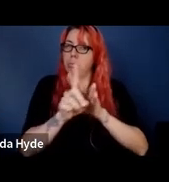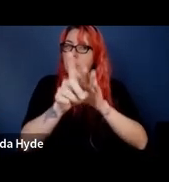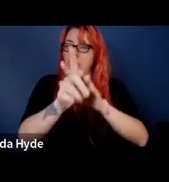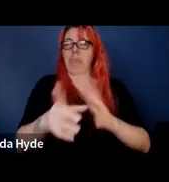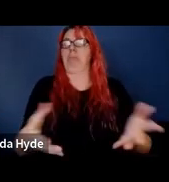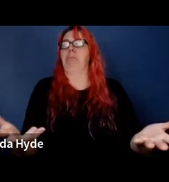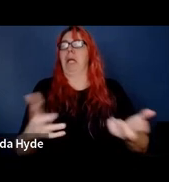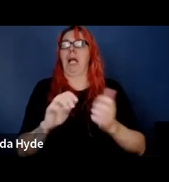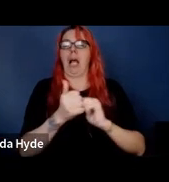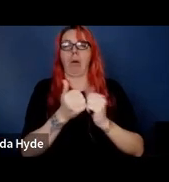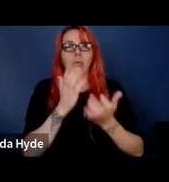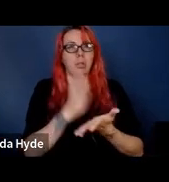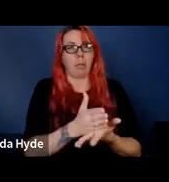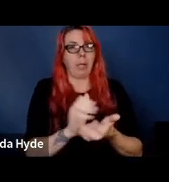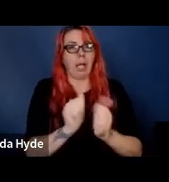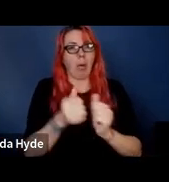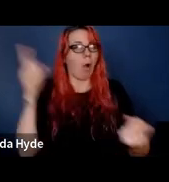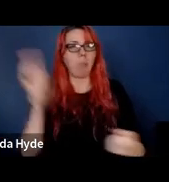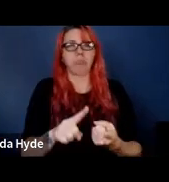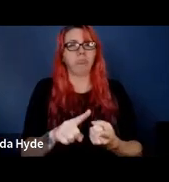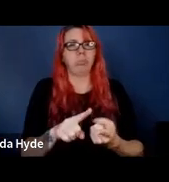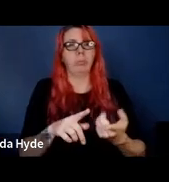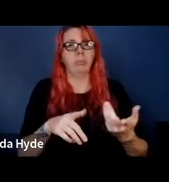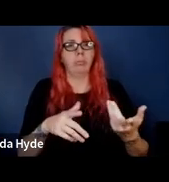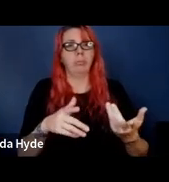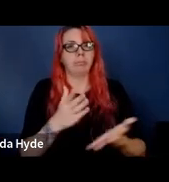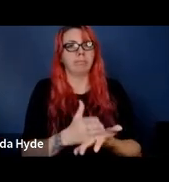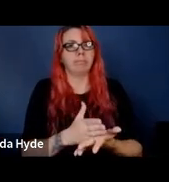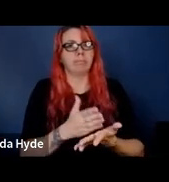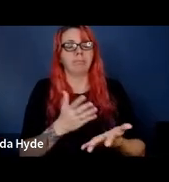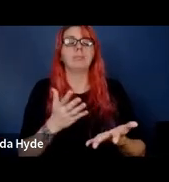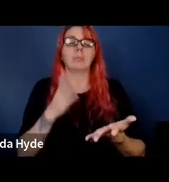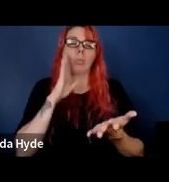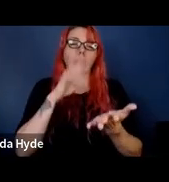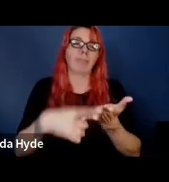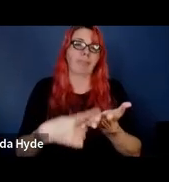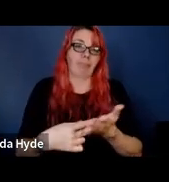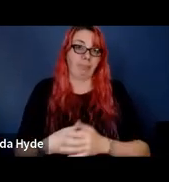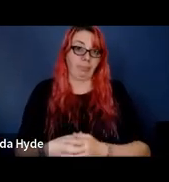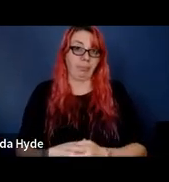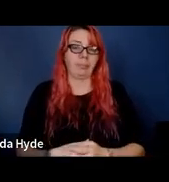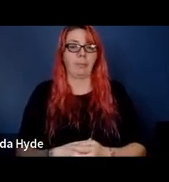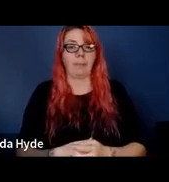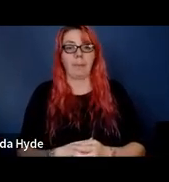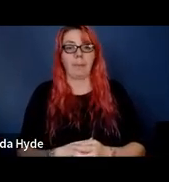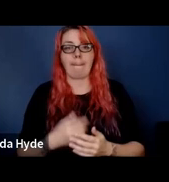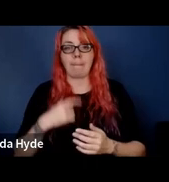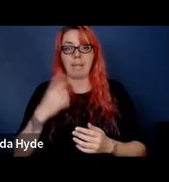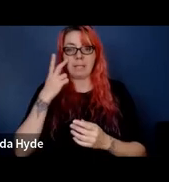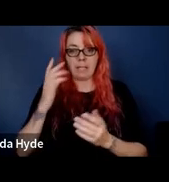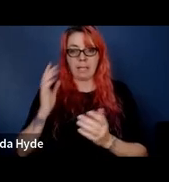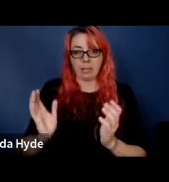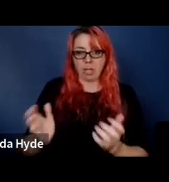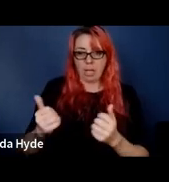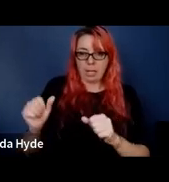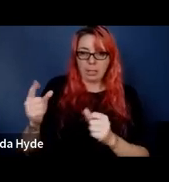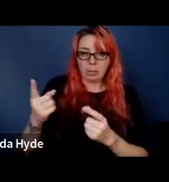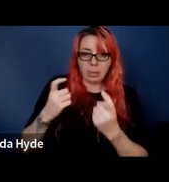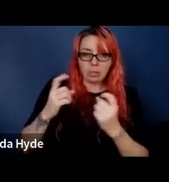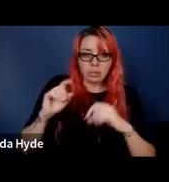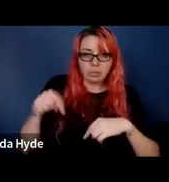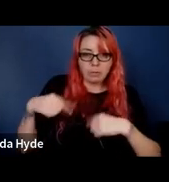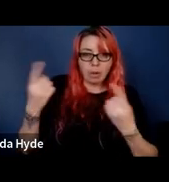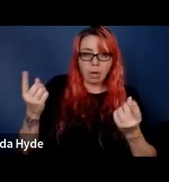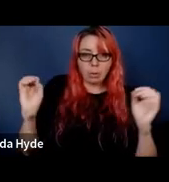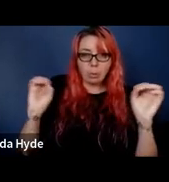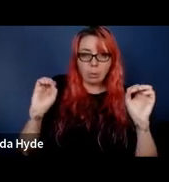And so did want to start in, and I'll just check because I do see that there's some notes in the chat if there's any question. Okay, that was that.